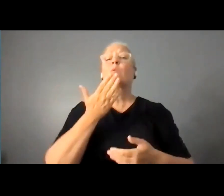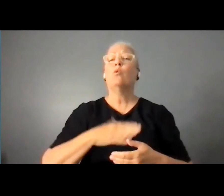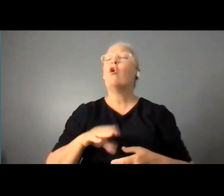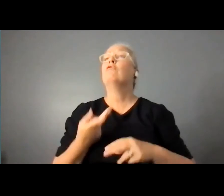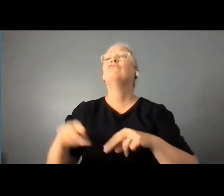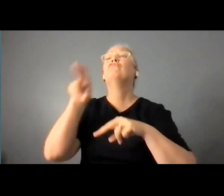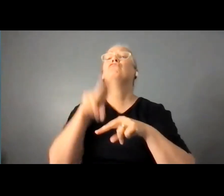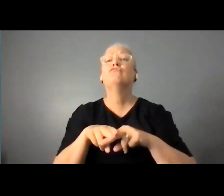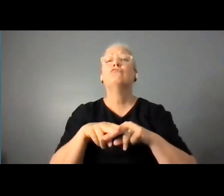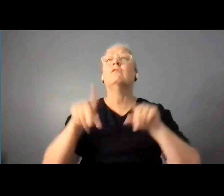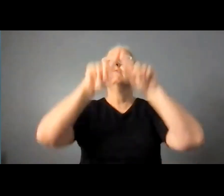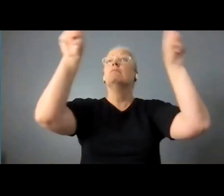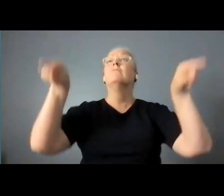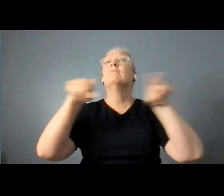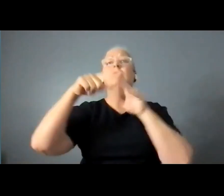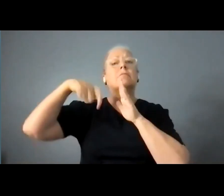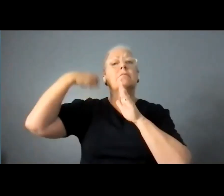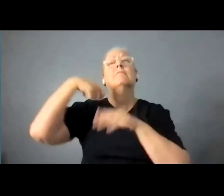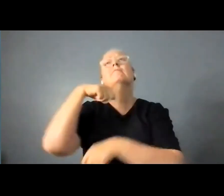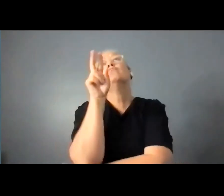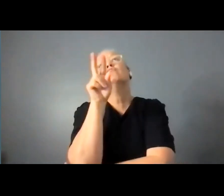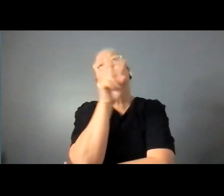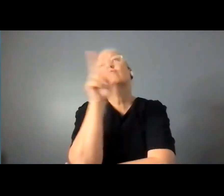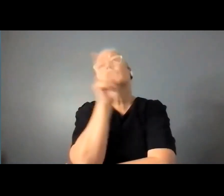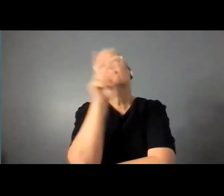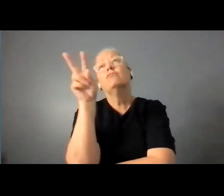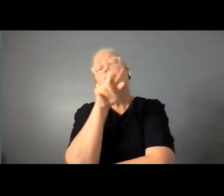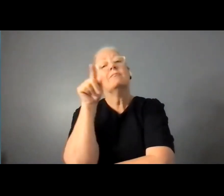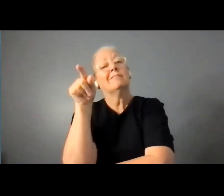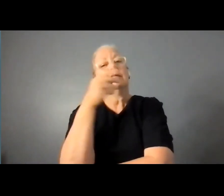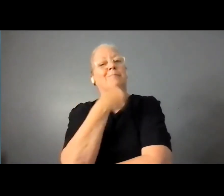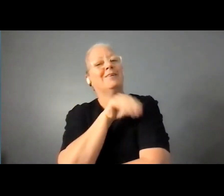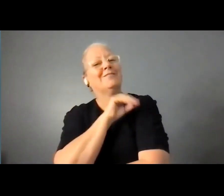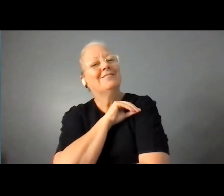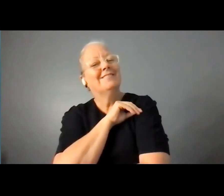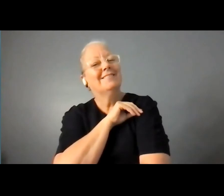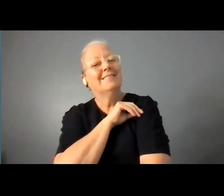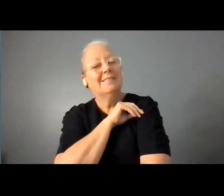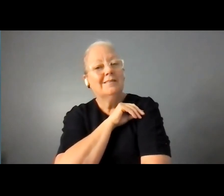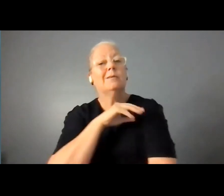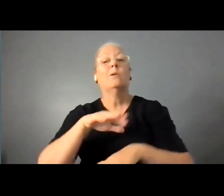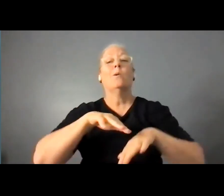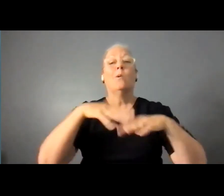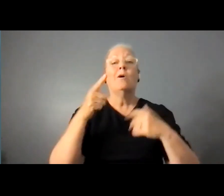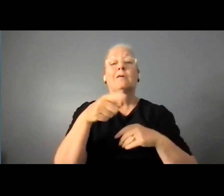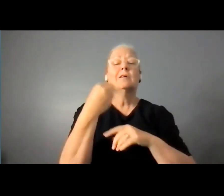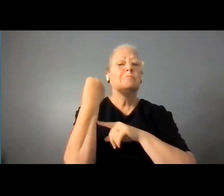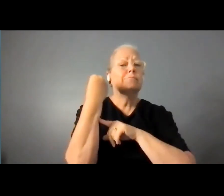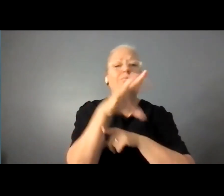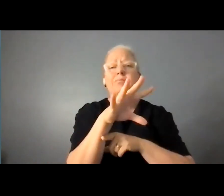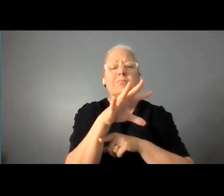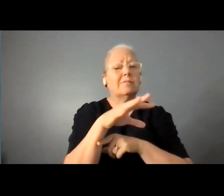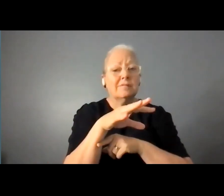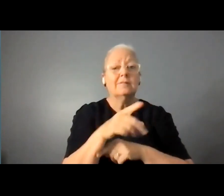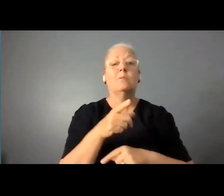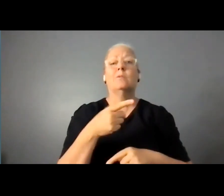their language, Spanish, say. You could turn on any streaming service and expect that that streaming service